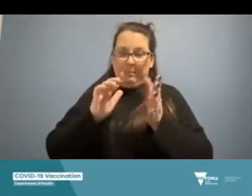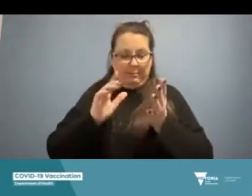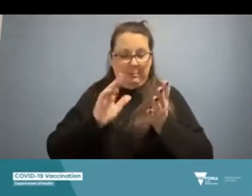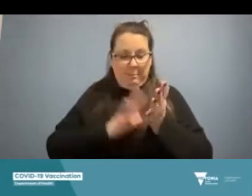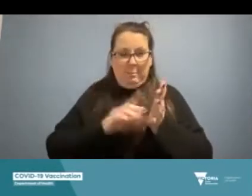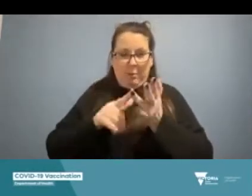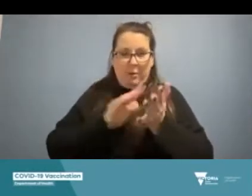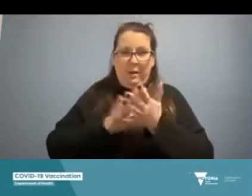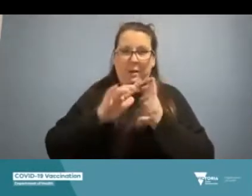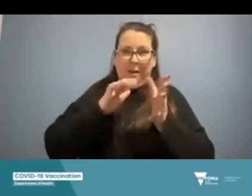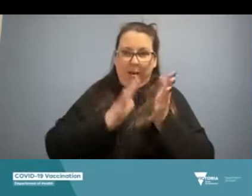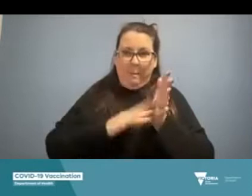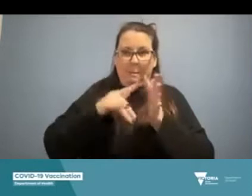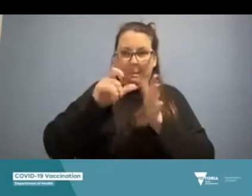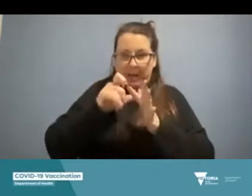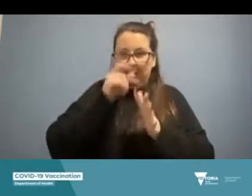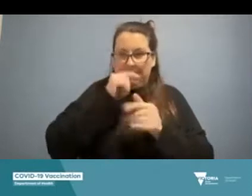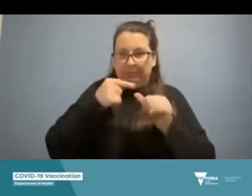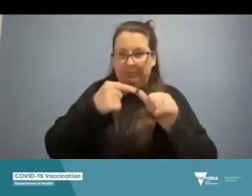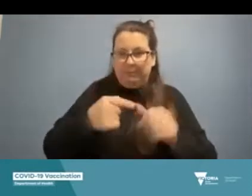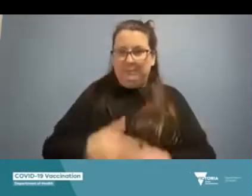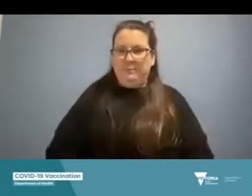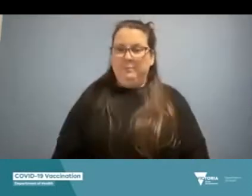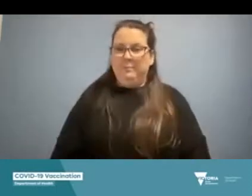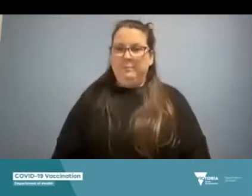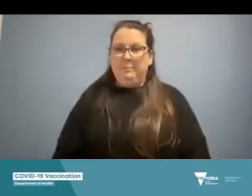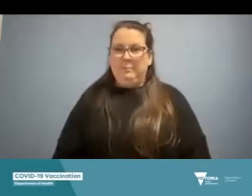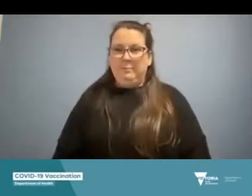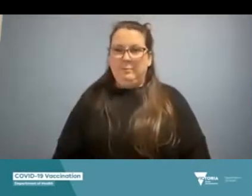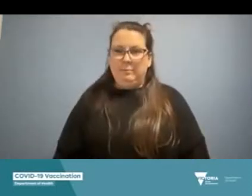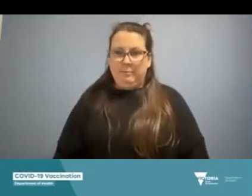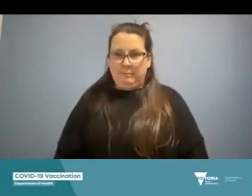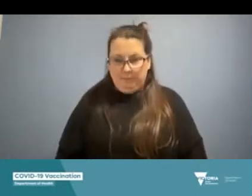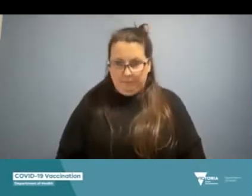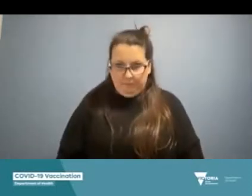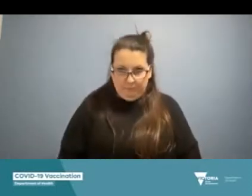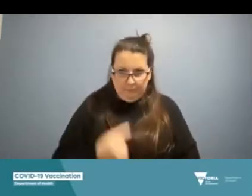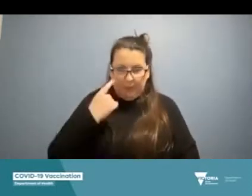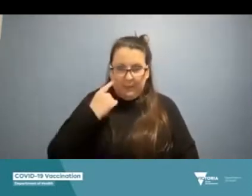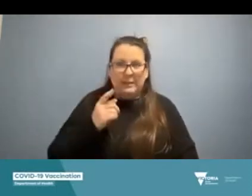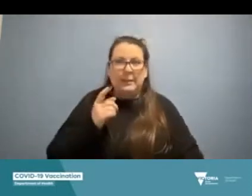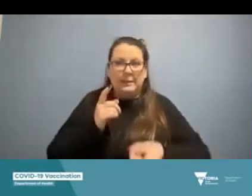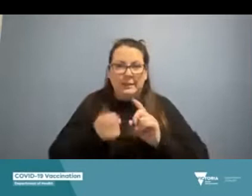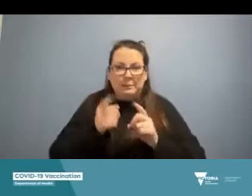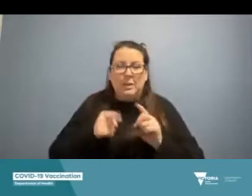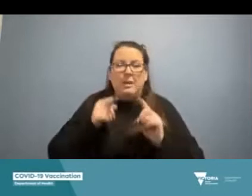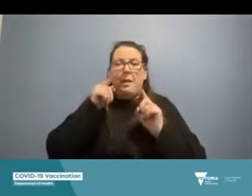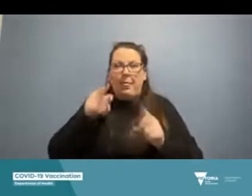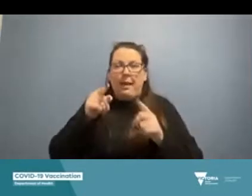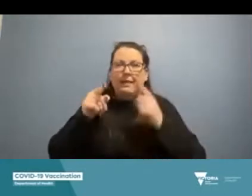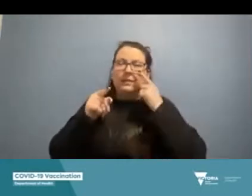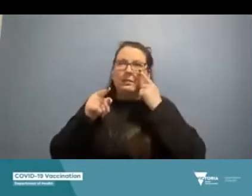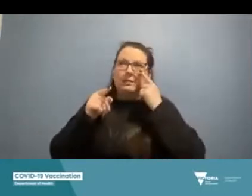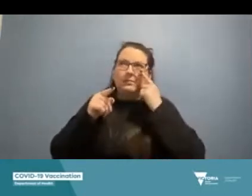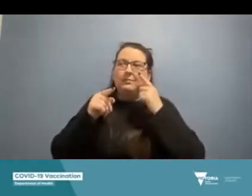Thanks, Anita. I think what happens is that sometimes the supply is not as much as the demand.